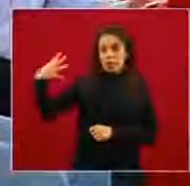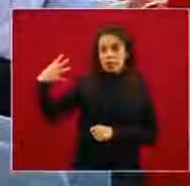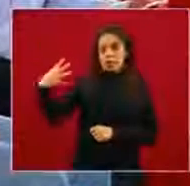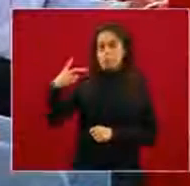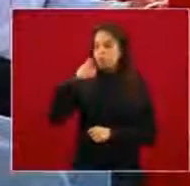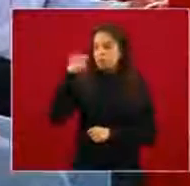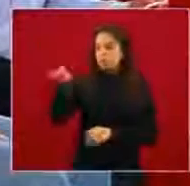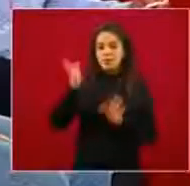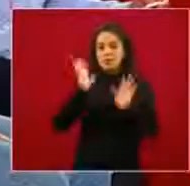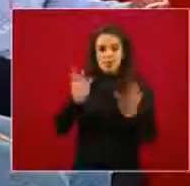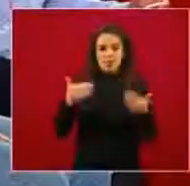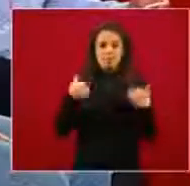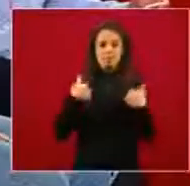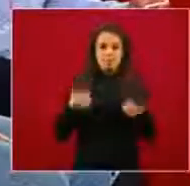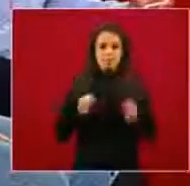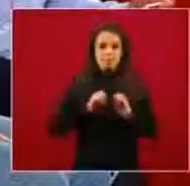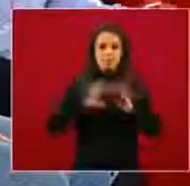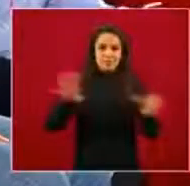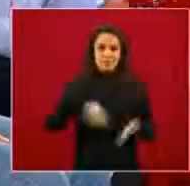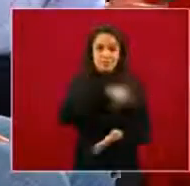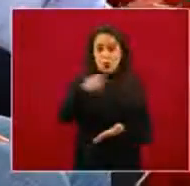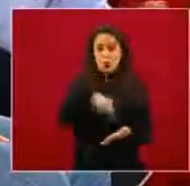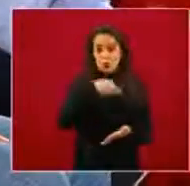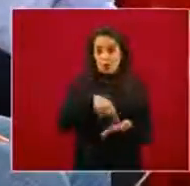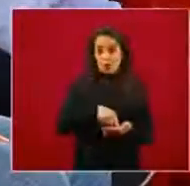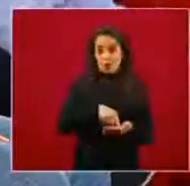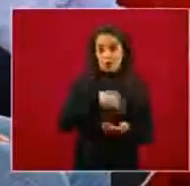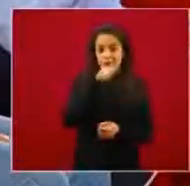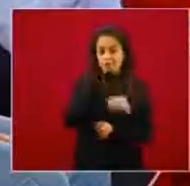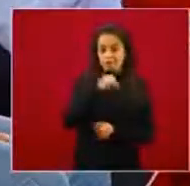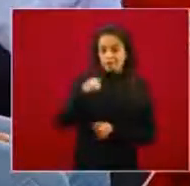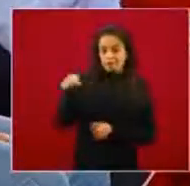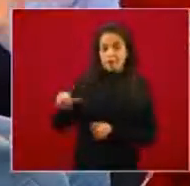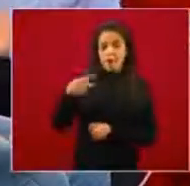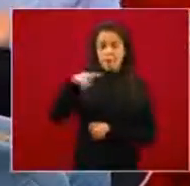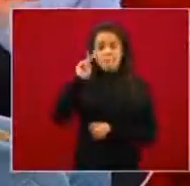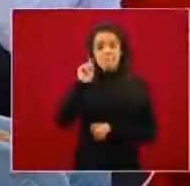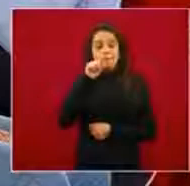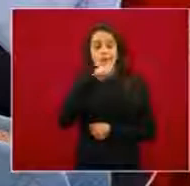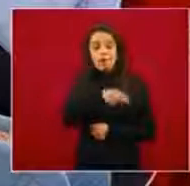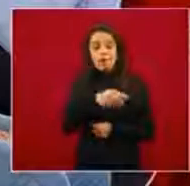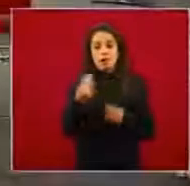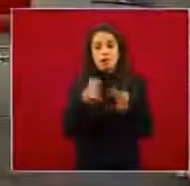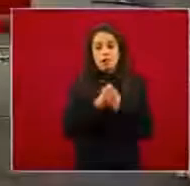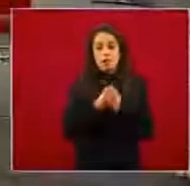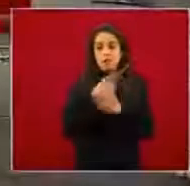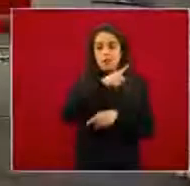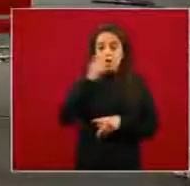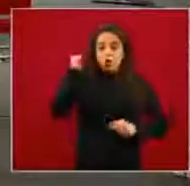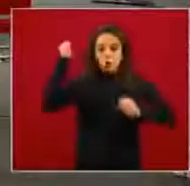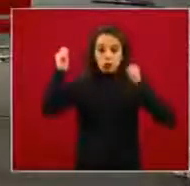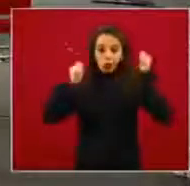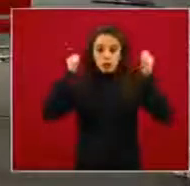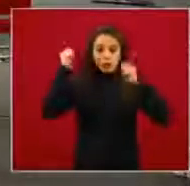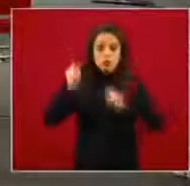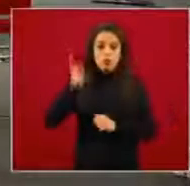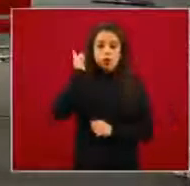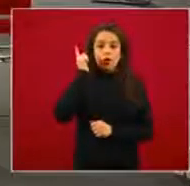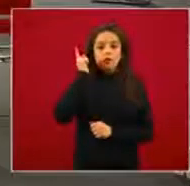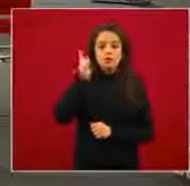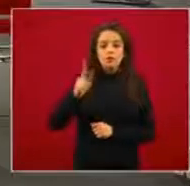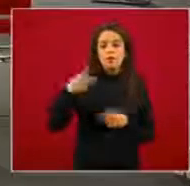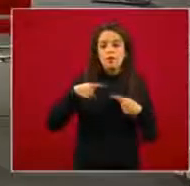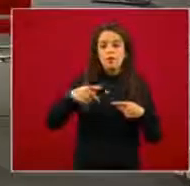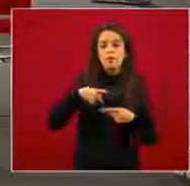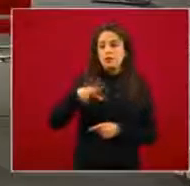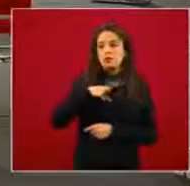the color coding system is clear for very specific places, but in terms of tourism, when you need to move someone